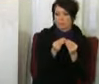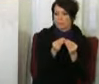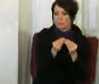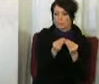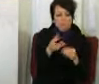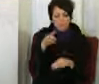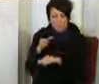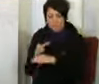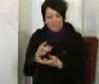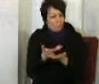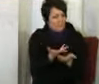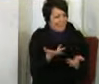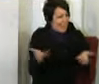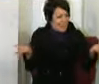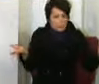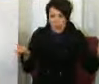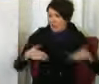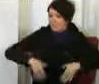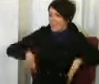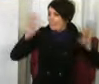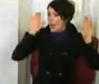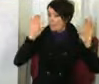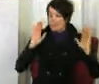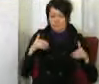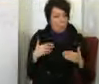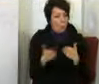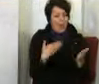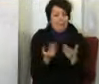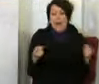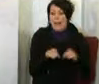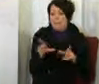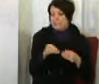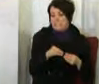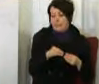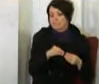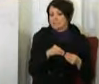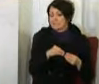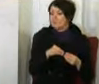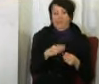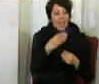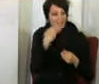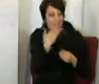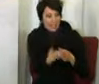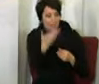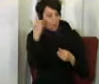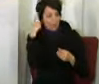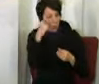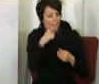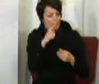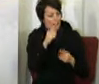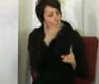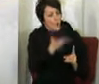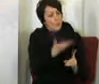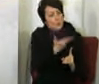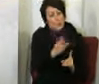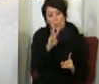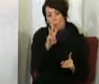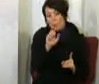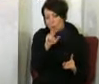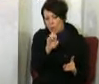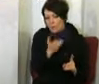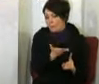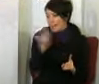it up, you gave it over to what was going to happen. Thank you for being who you were so that we